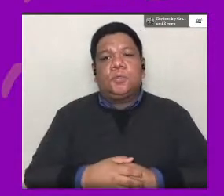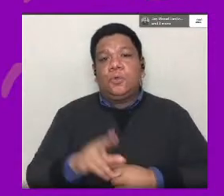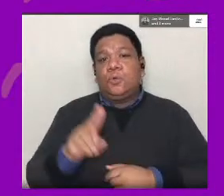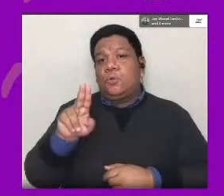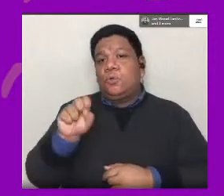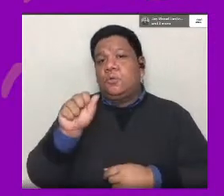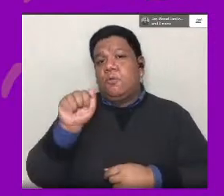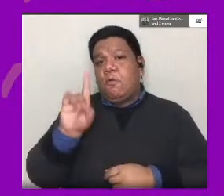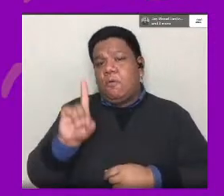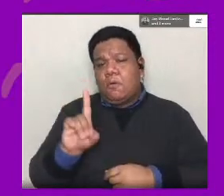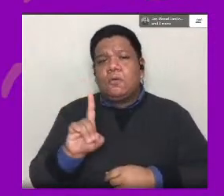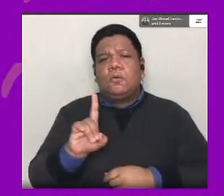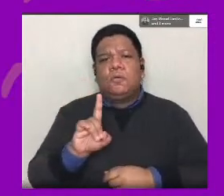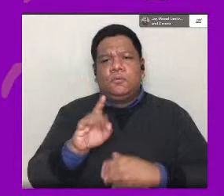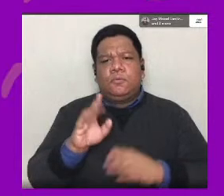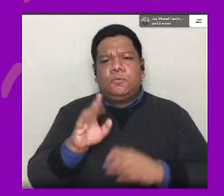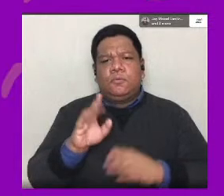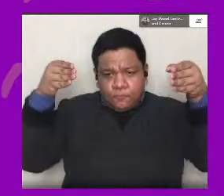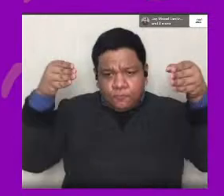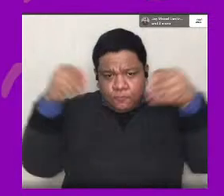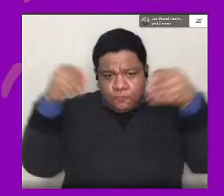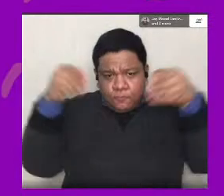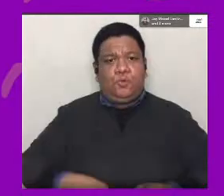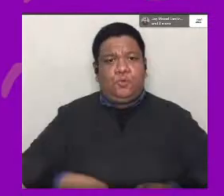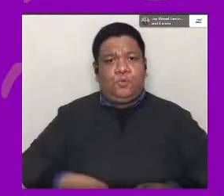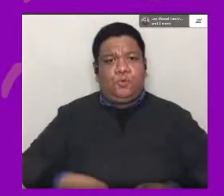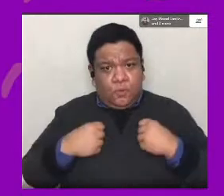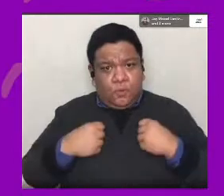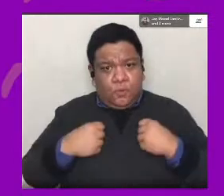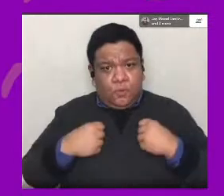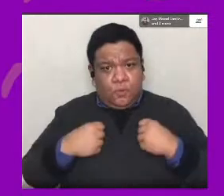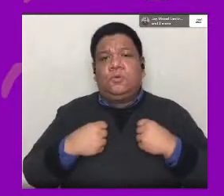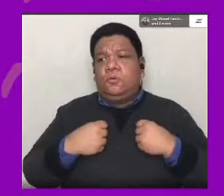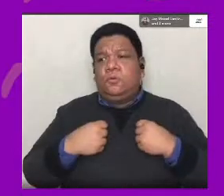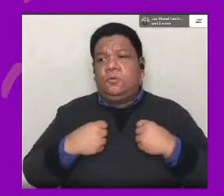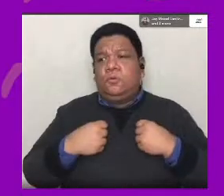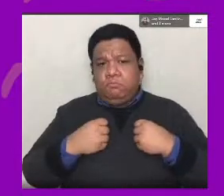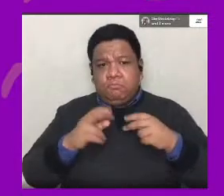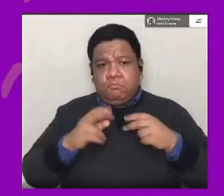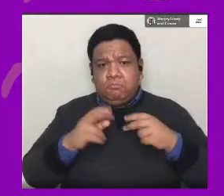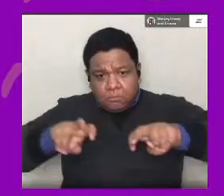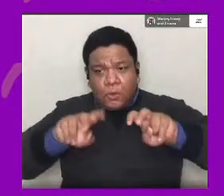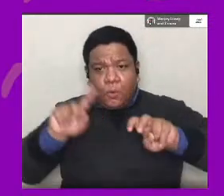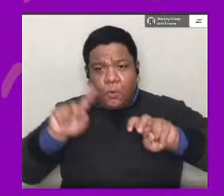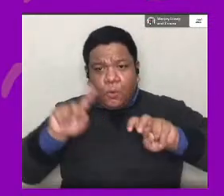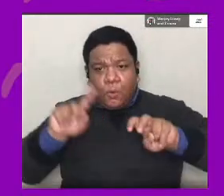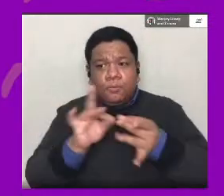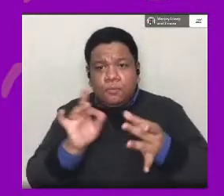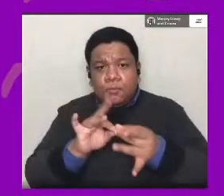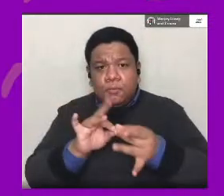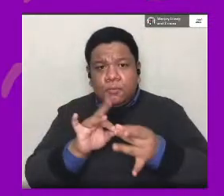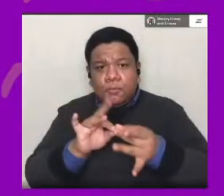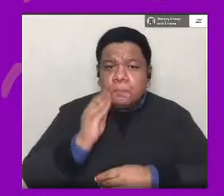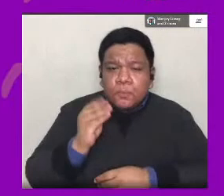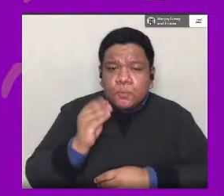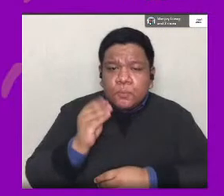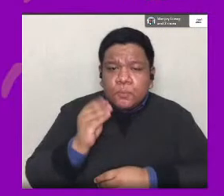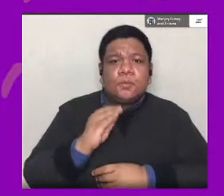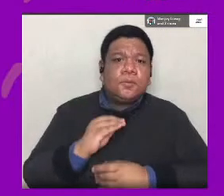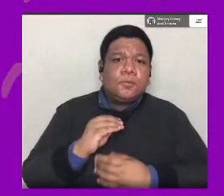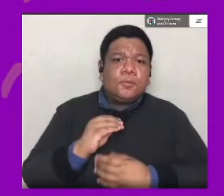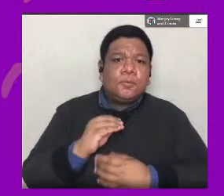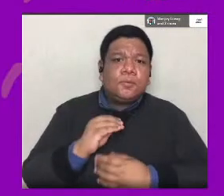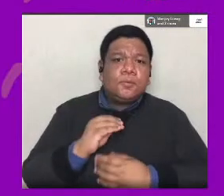survivor-centered approach to SEA allegations, meaning the survivor's experiences, considerations, and needs